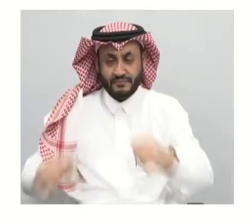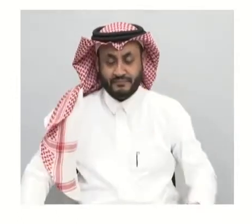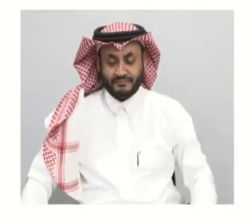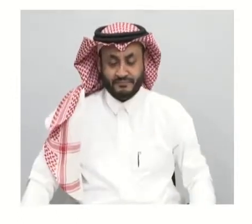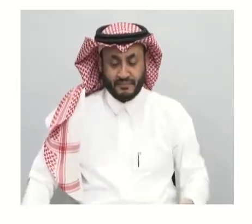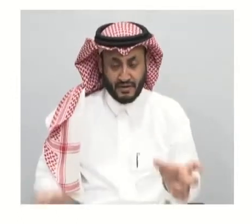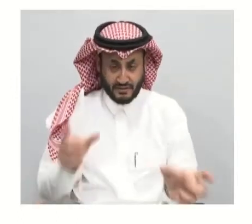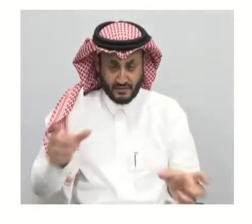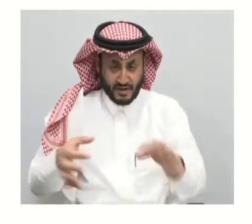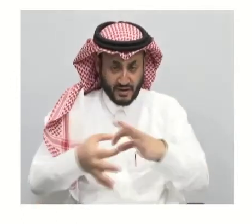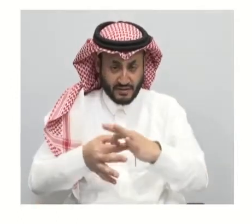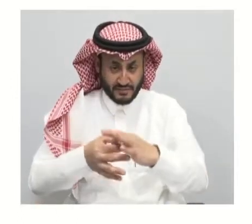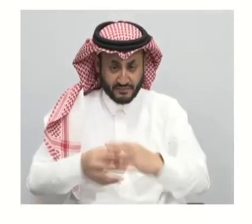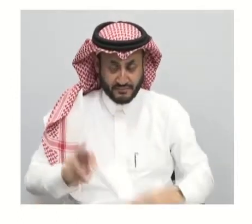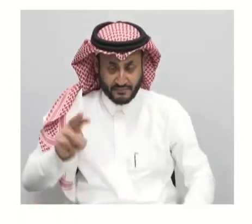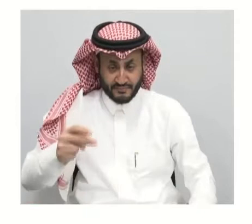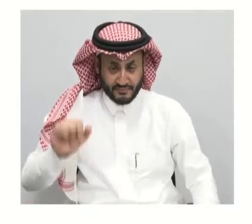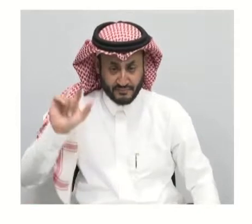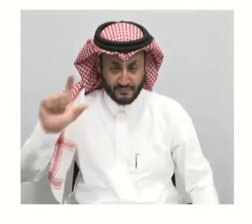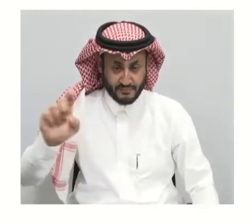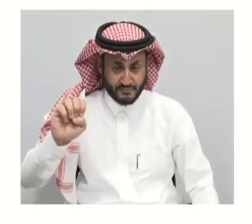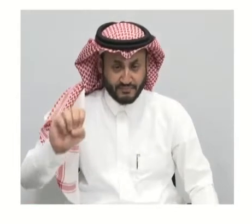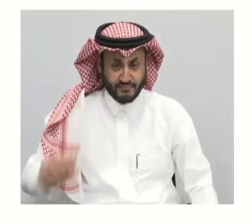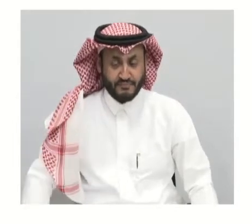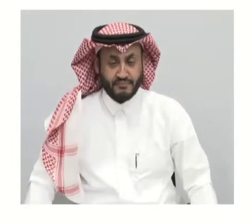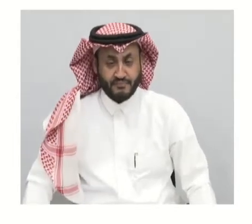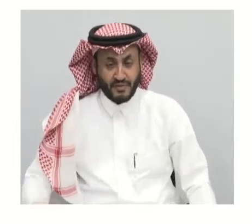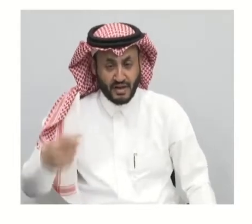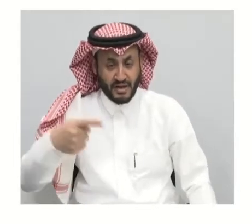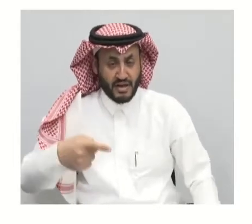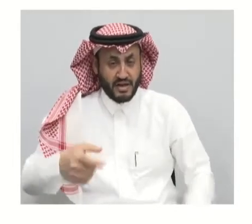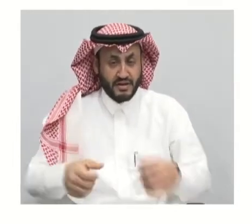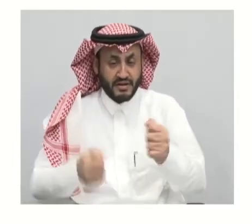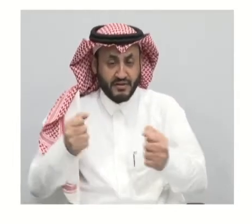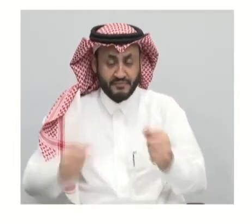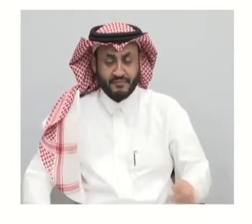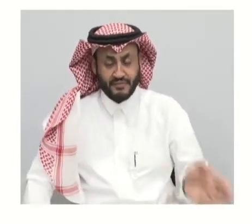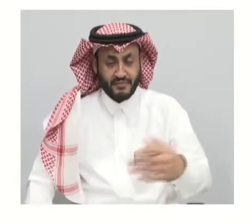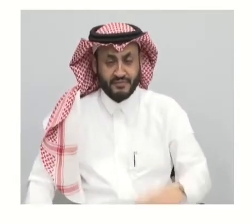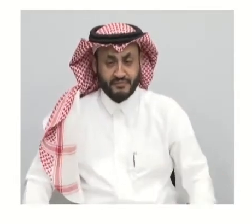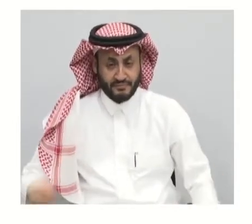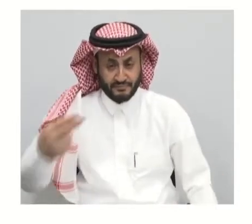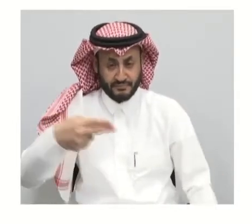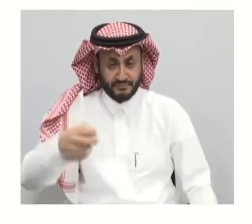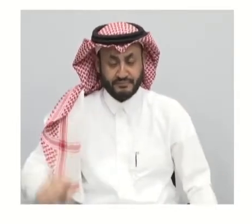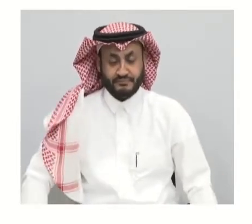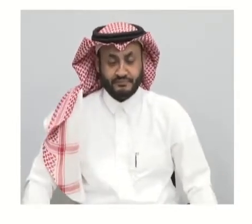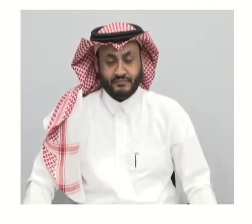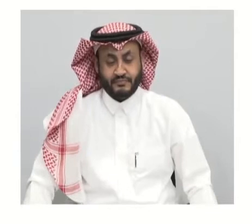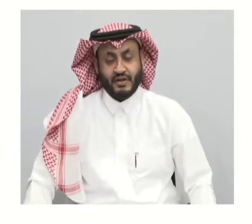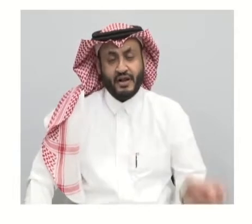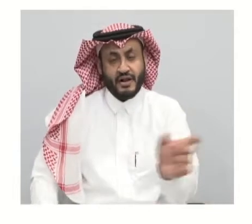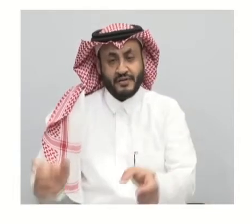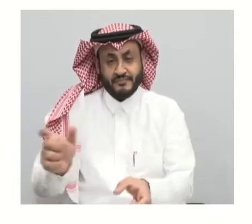is the answer for exercise G. We have exercise H here. Complete